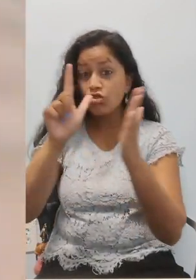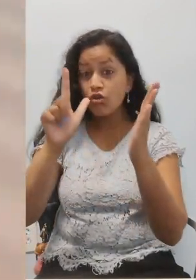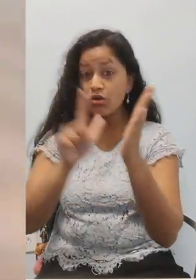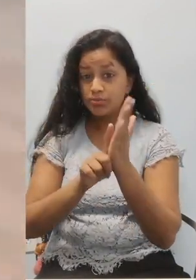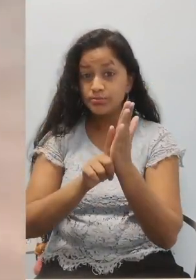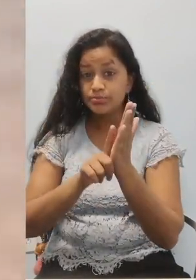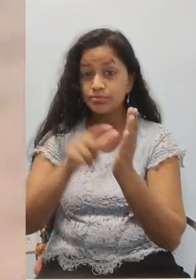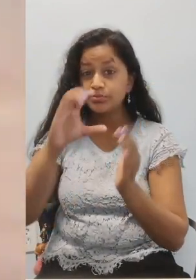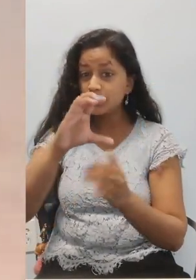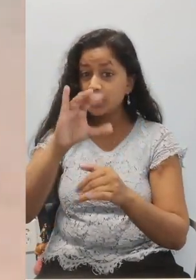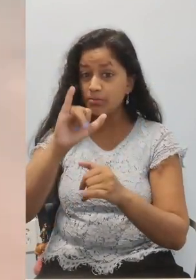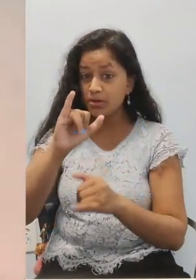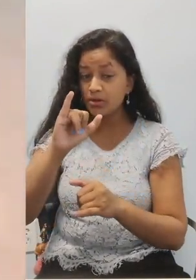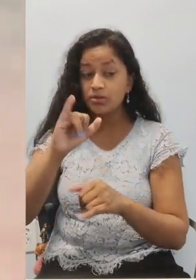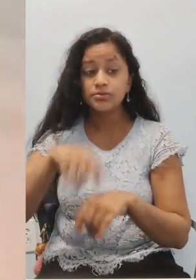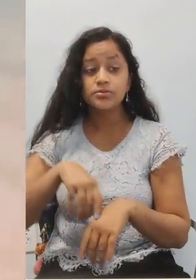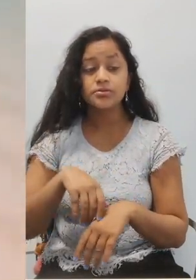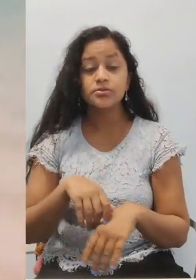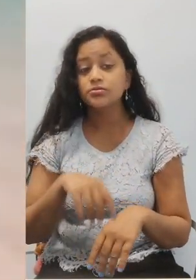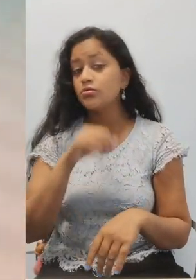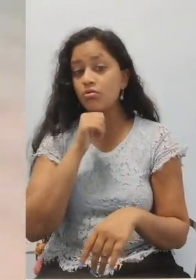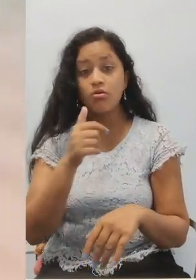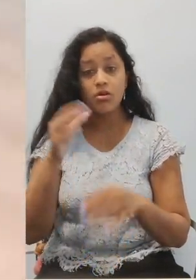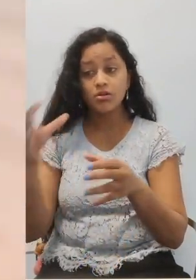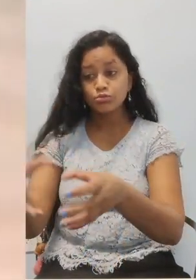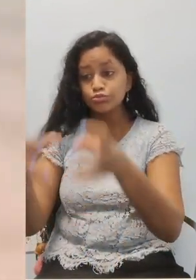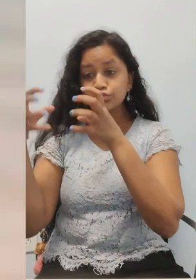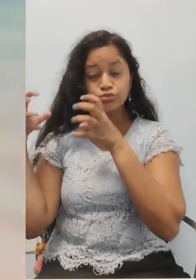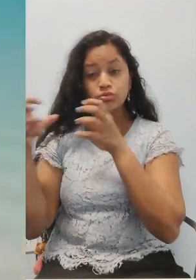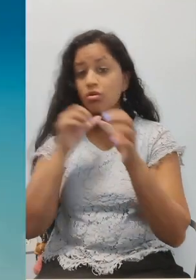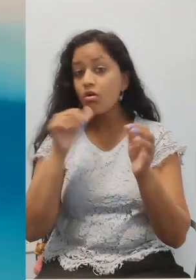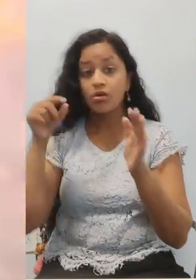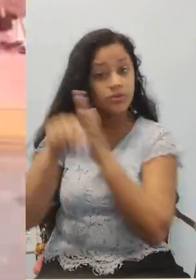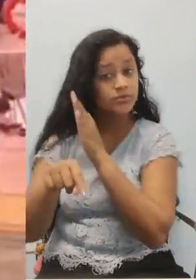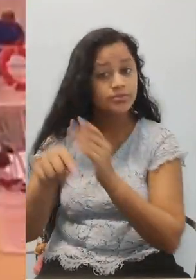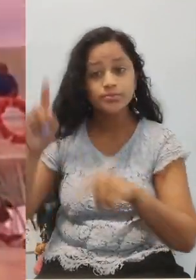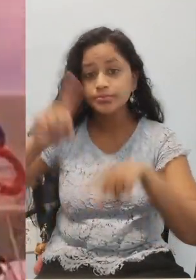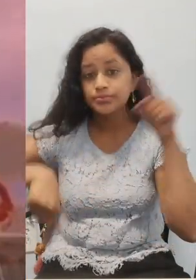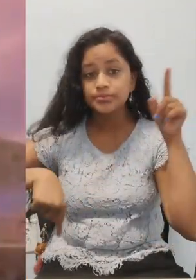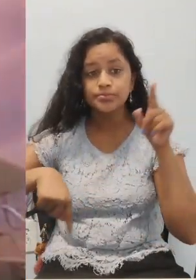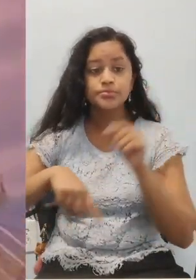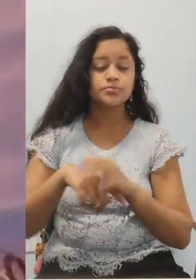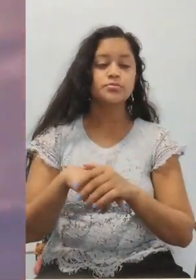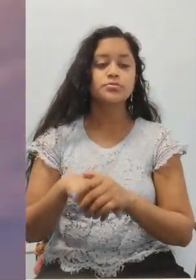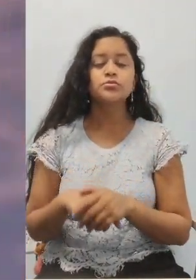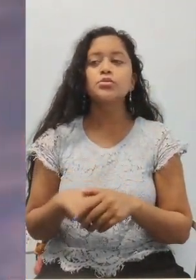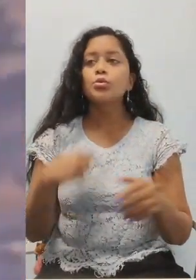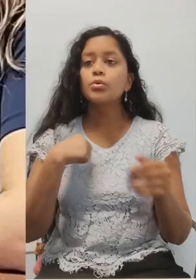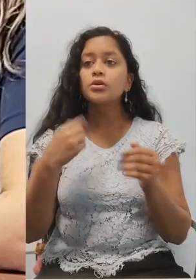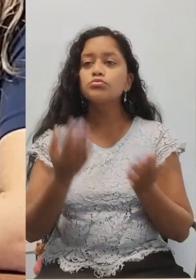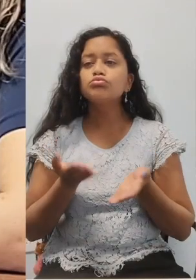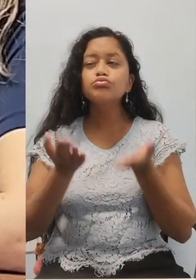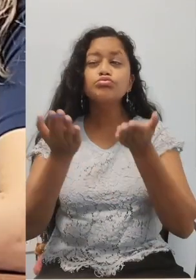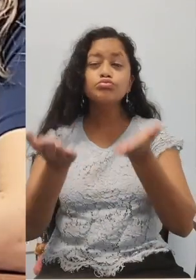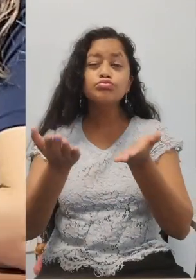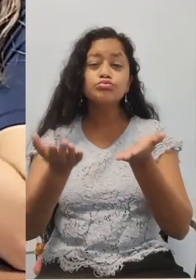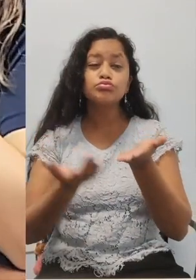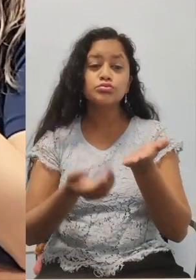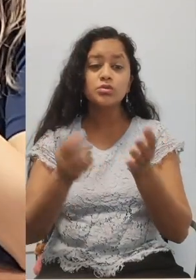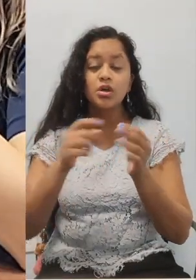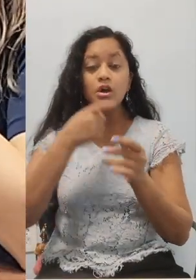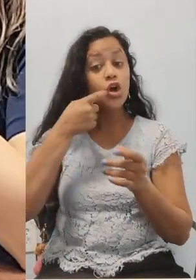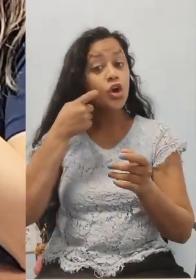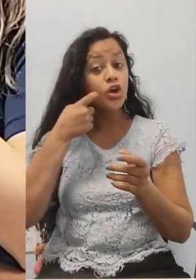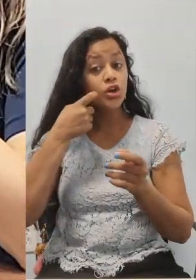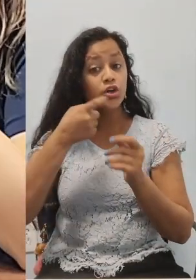allowed to kill them, harass them, take them in any form or shape. So we recommend that you remove